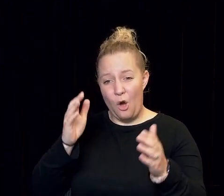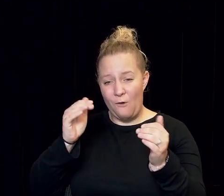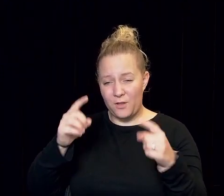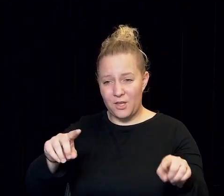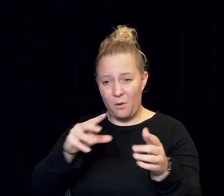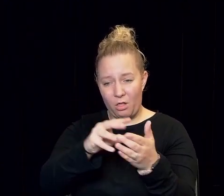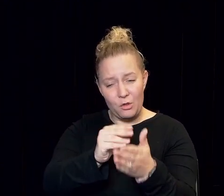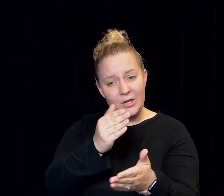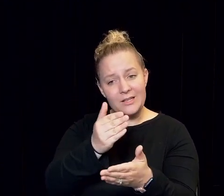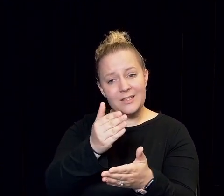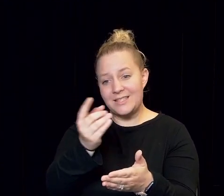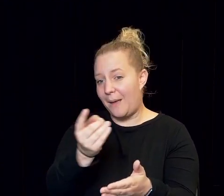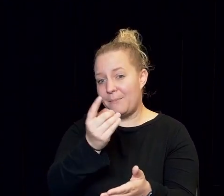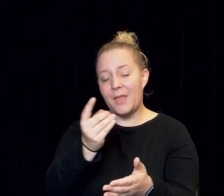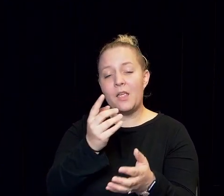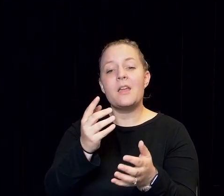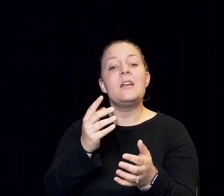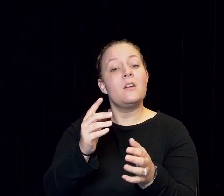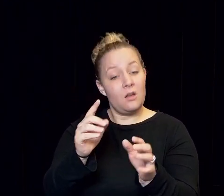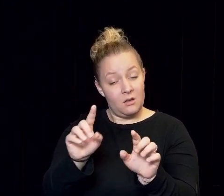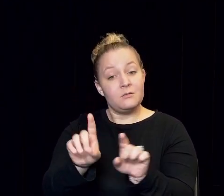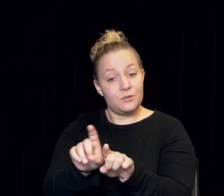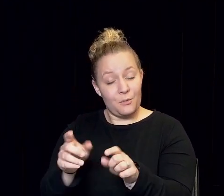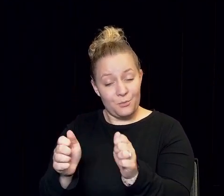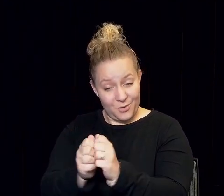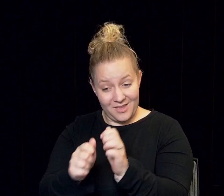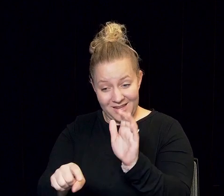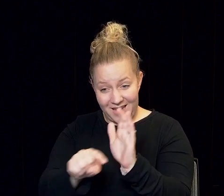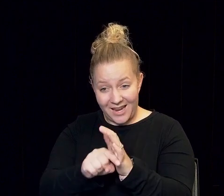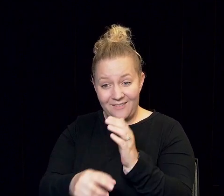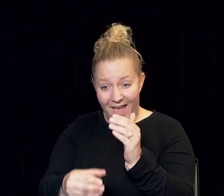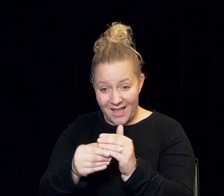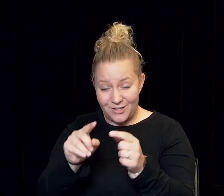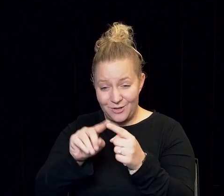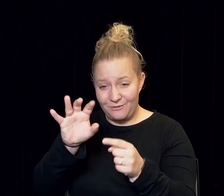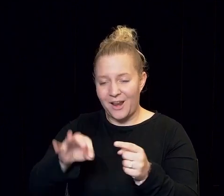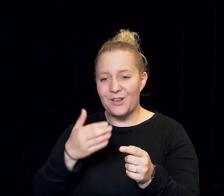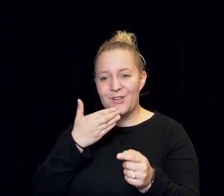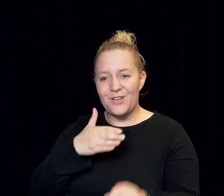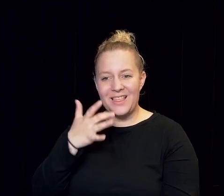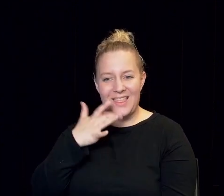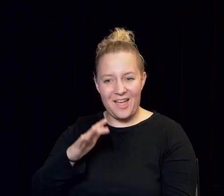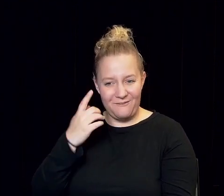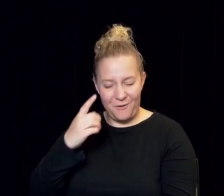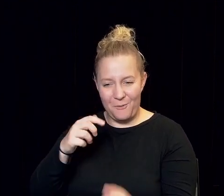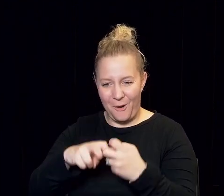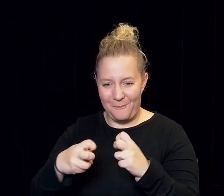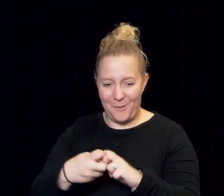especially with those negatives bringing into our division of fractions. So good luck on problems.